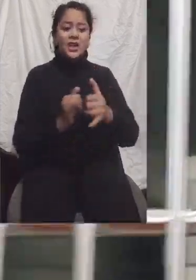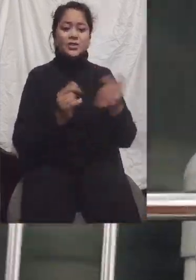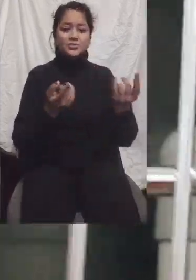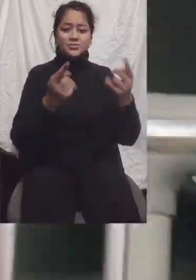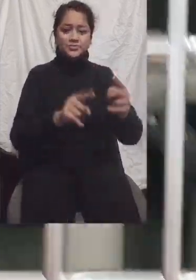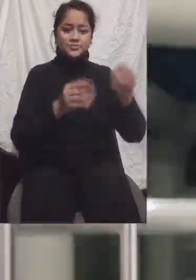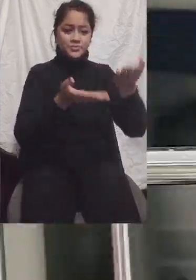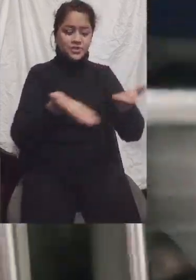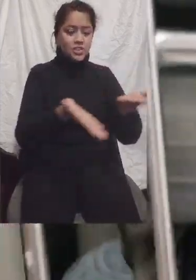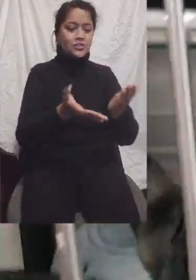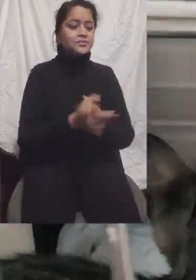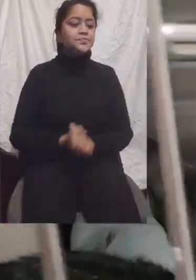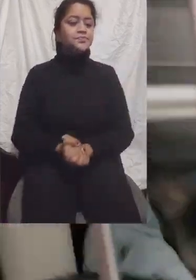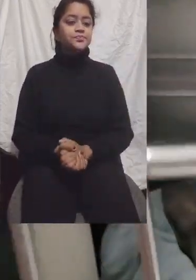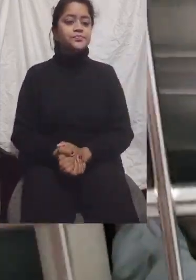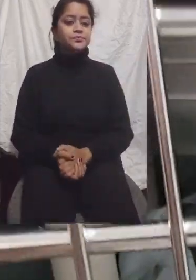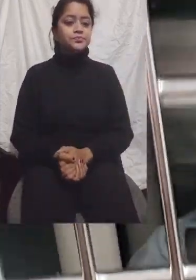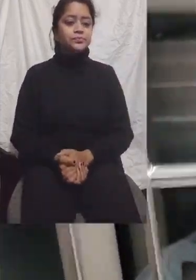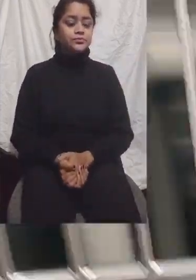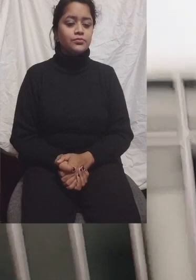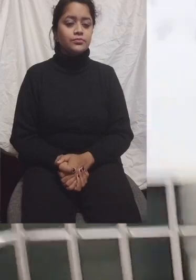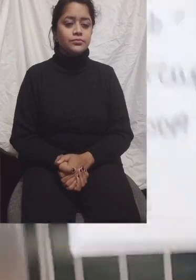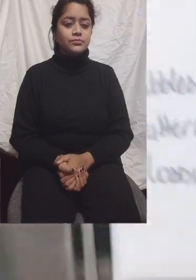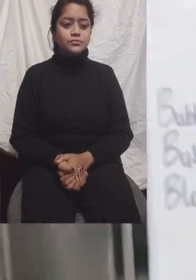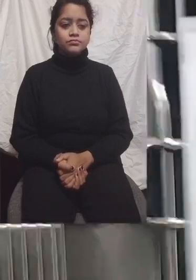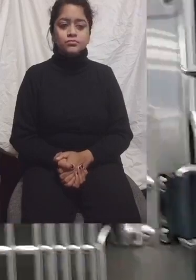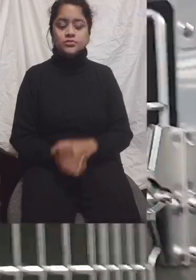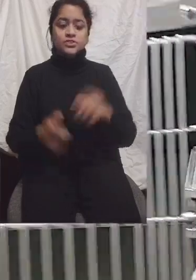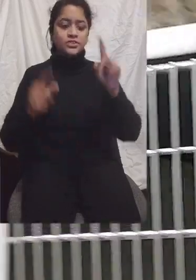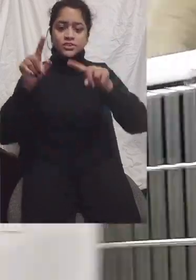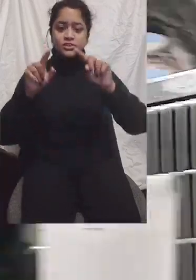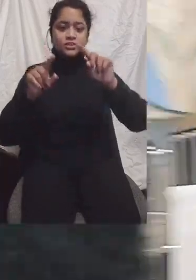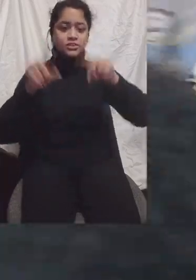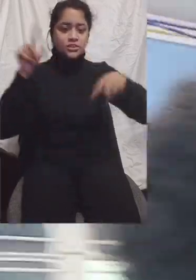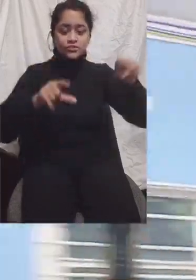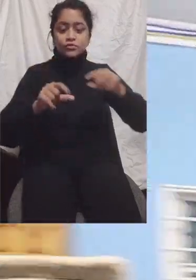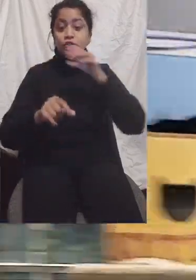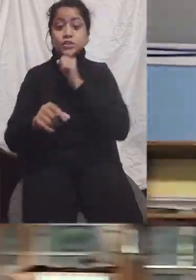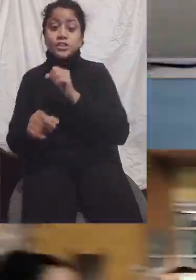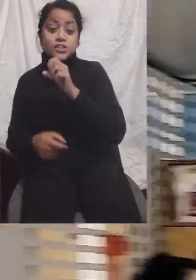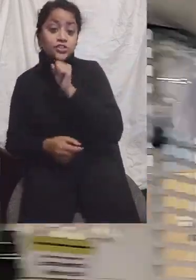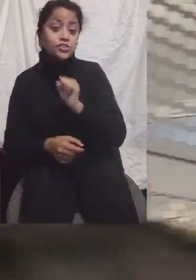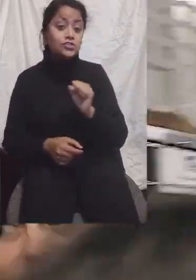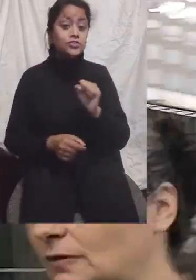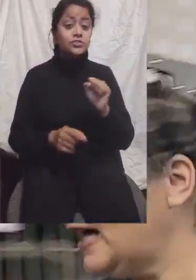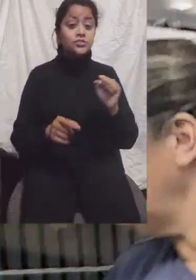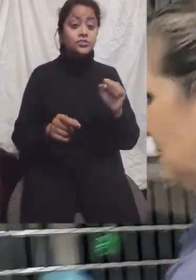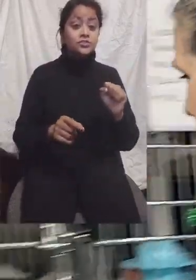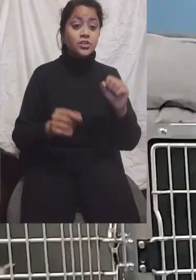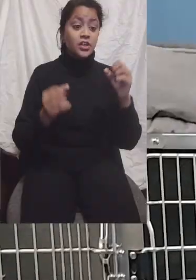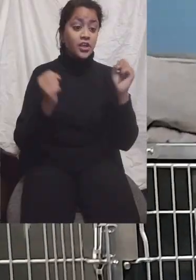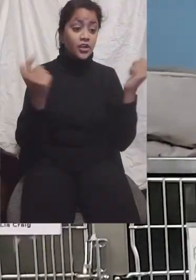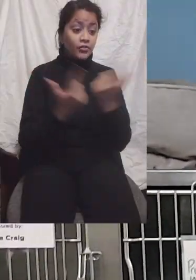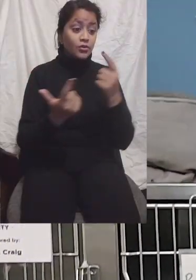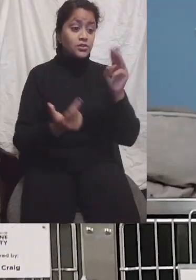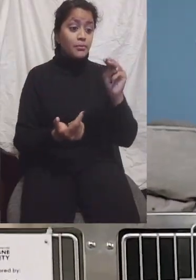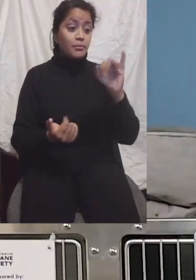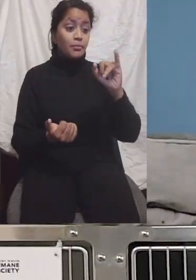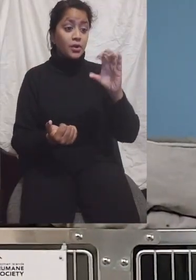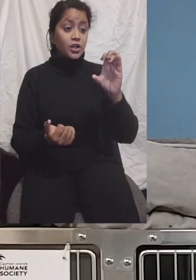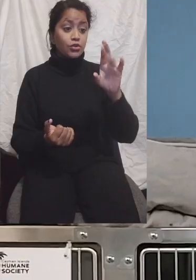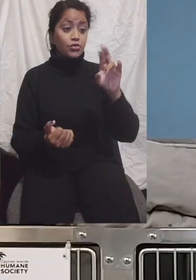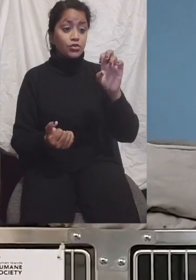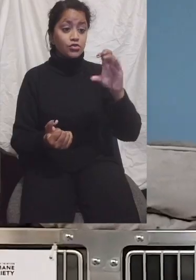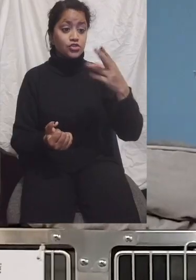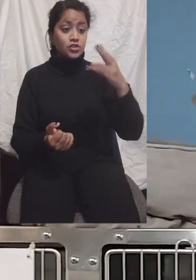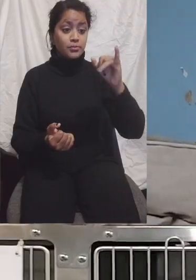here. And we have them from different categories of age as well. Everybody is